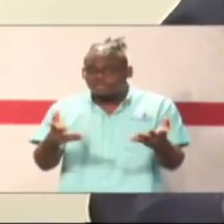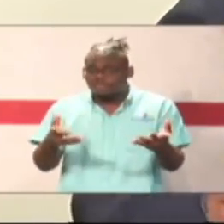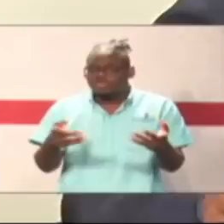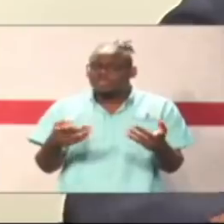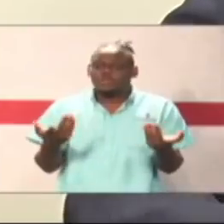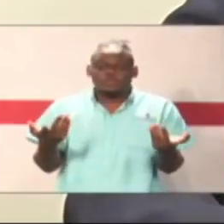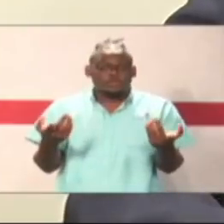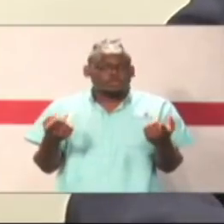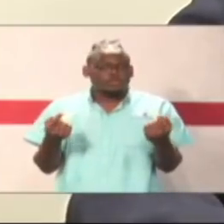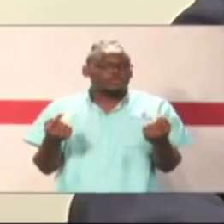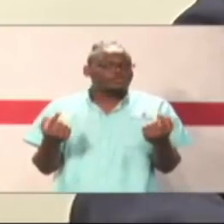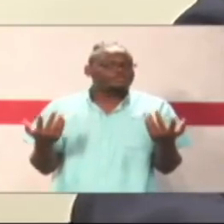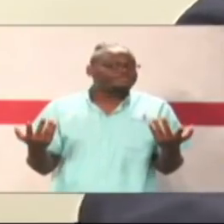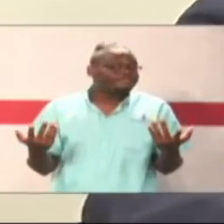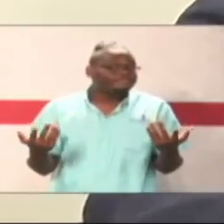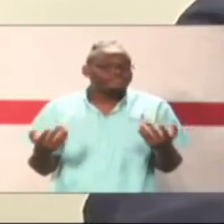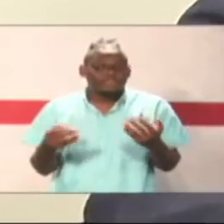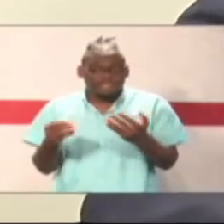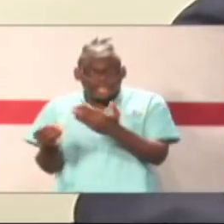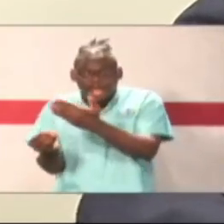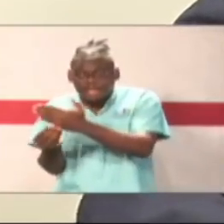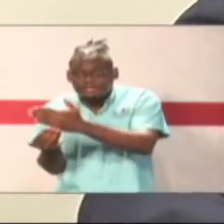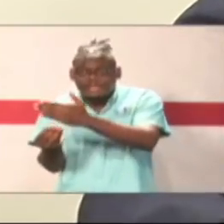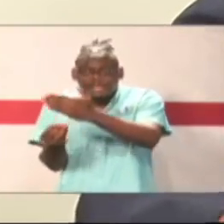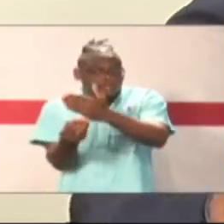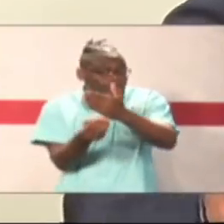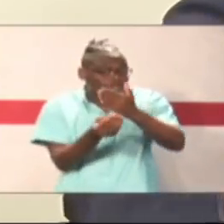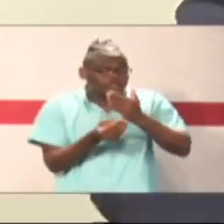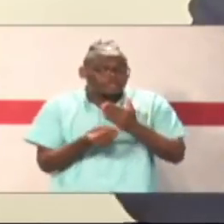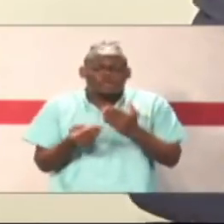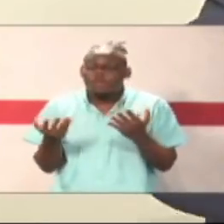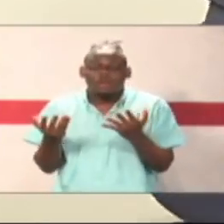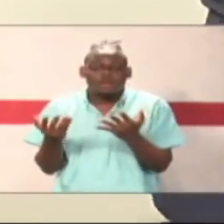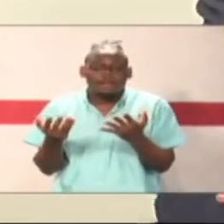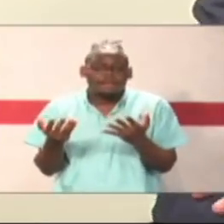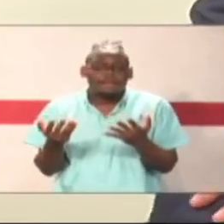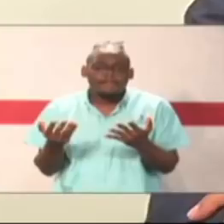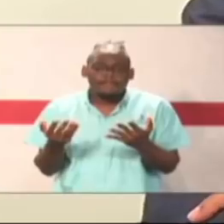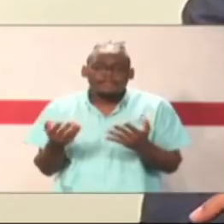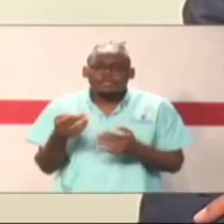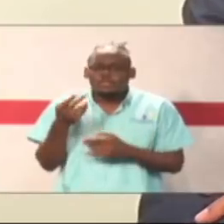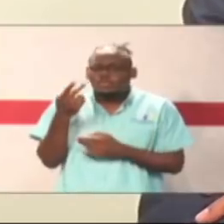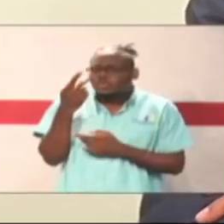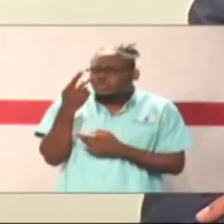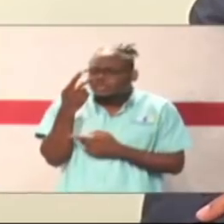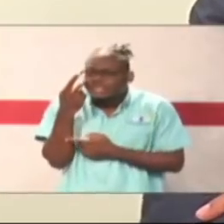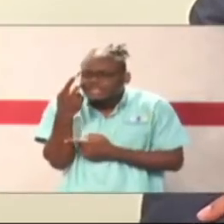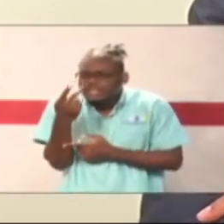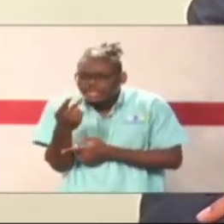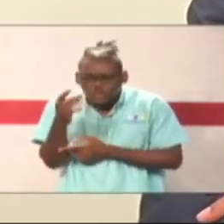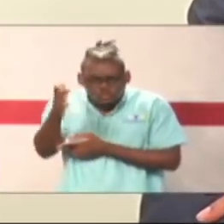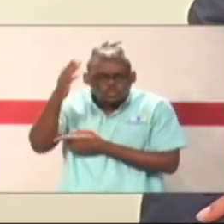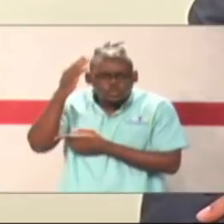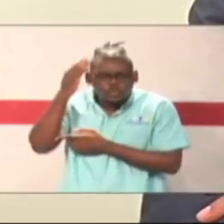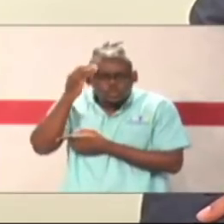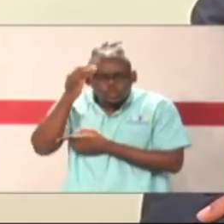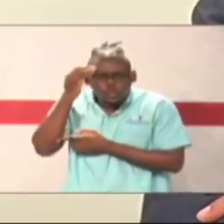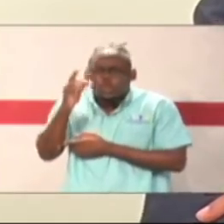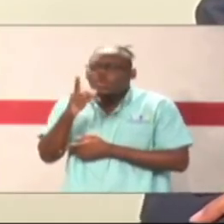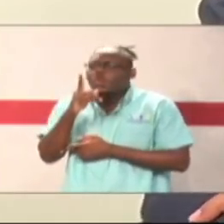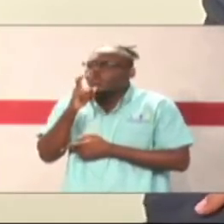in addition to the known population of 182,000 to